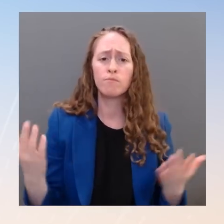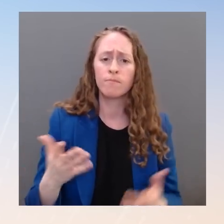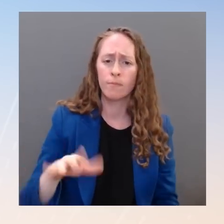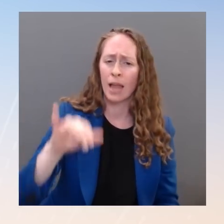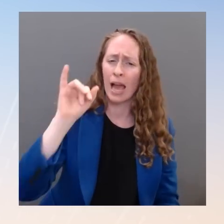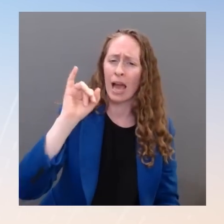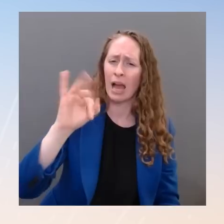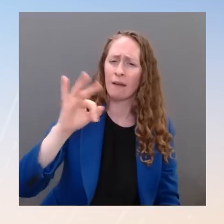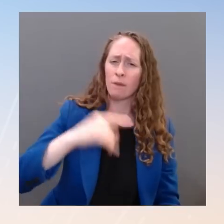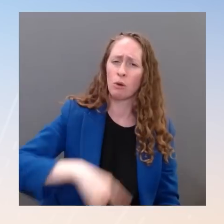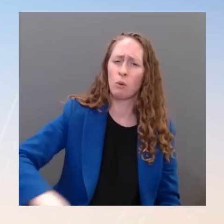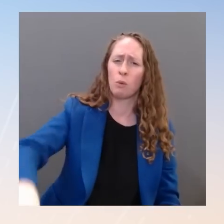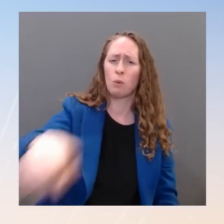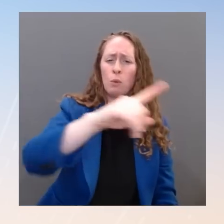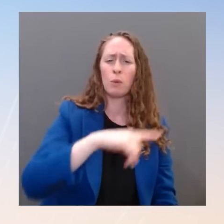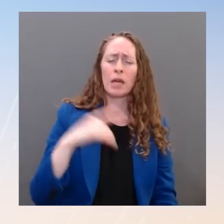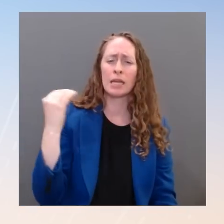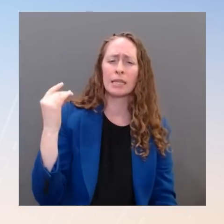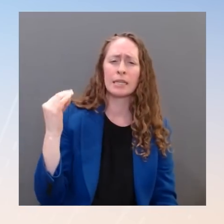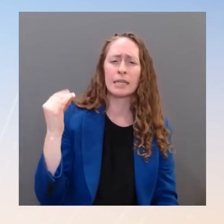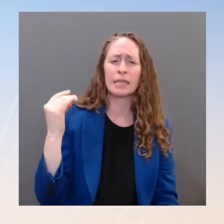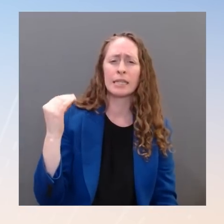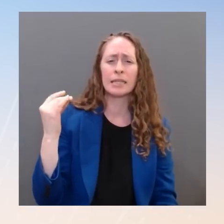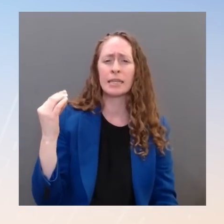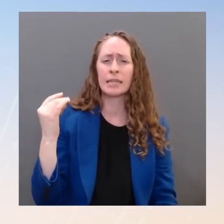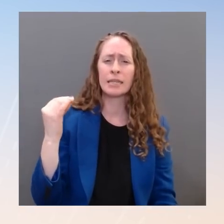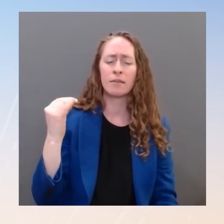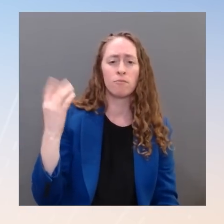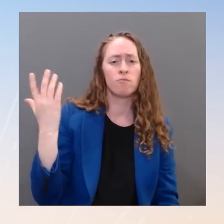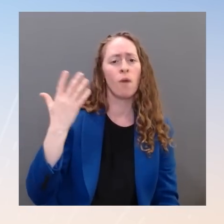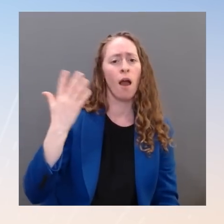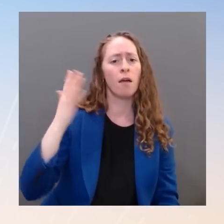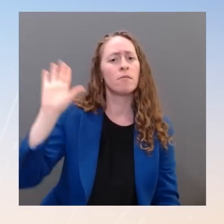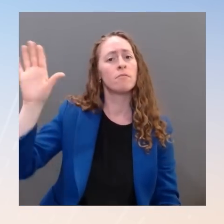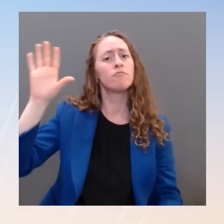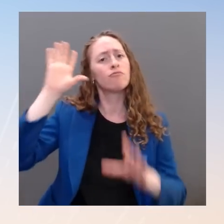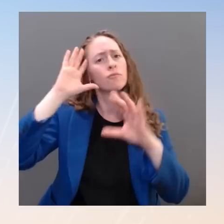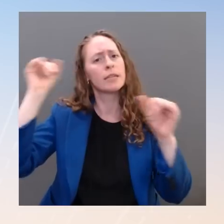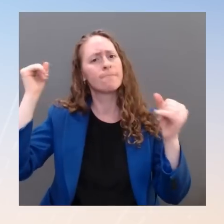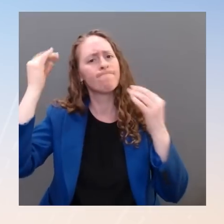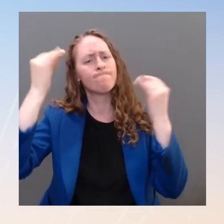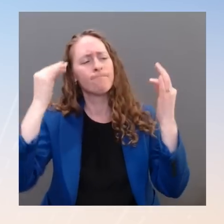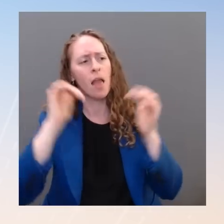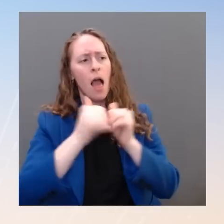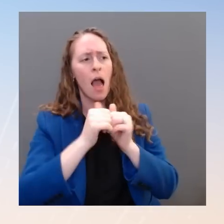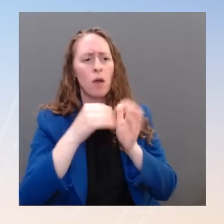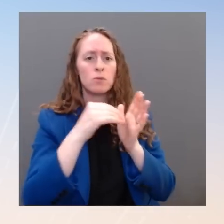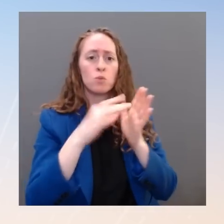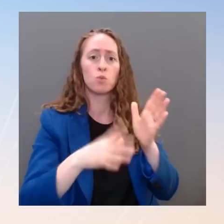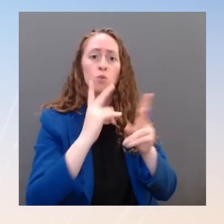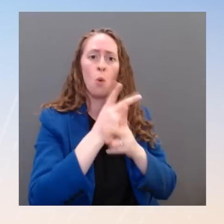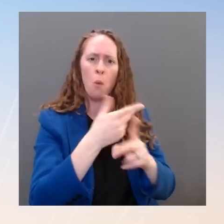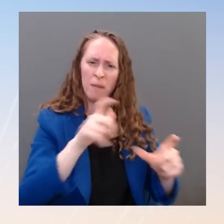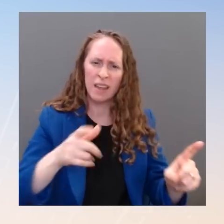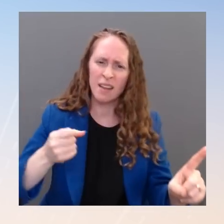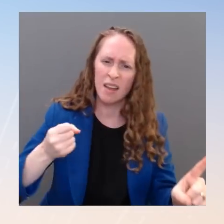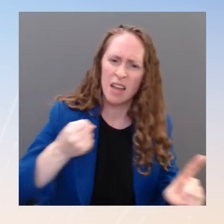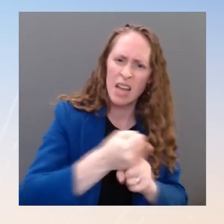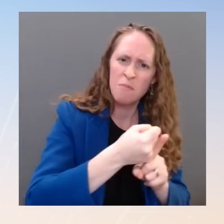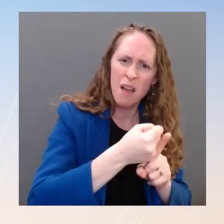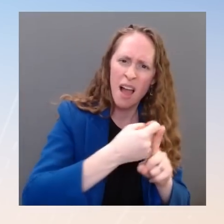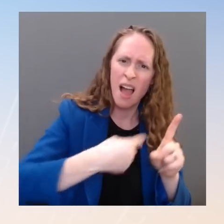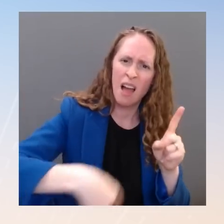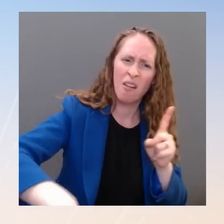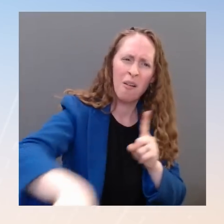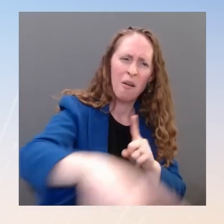looking at the impact of student loans, something that many people in this country, millions of Americans, undertook to get a better